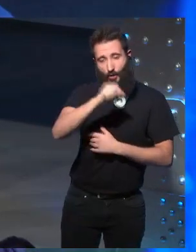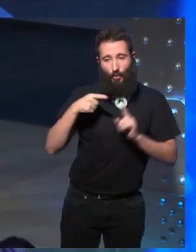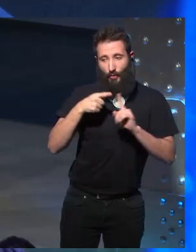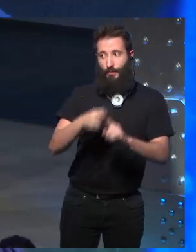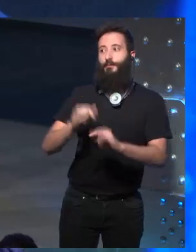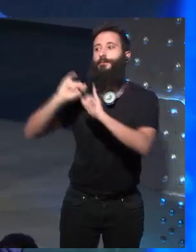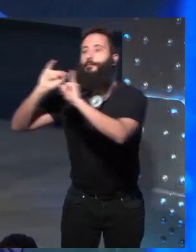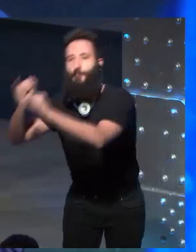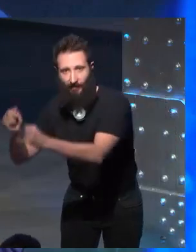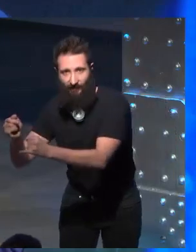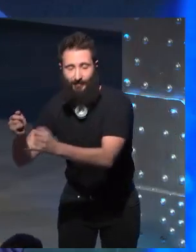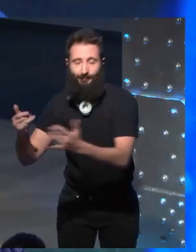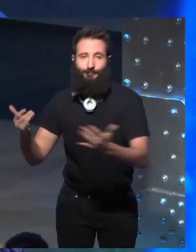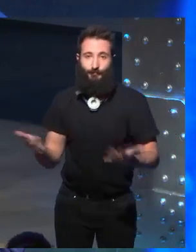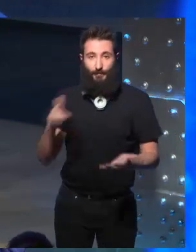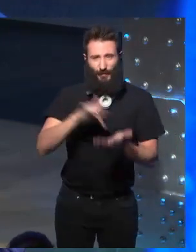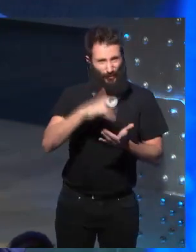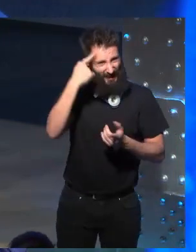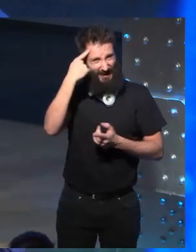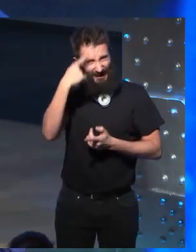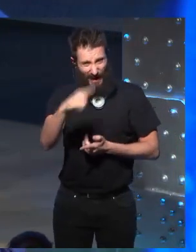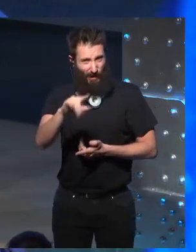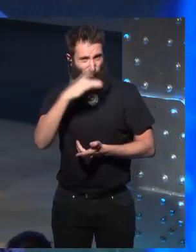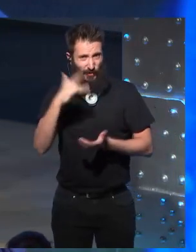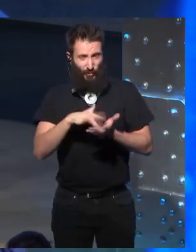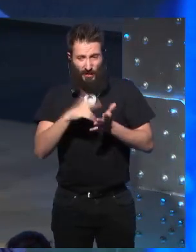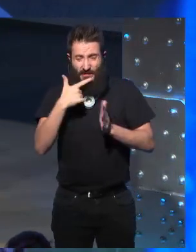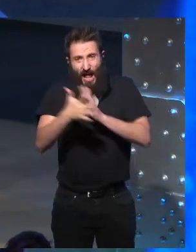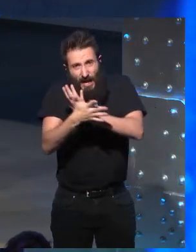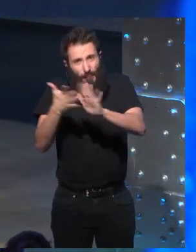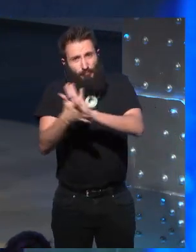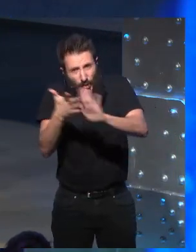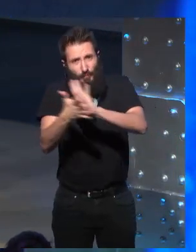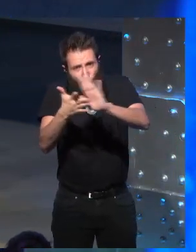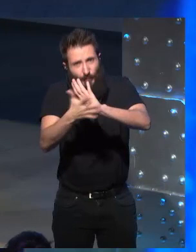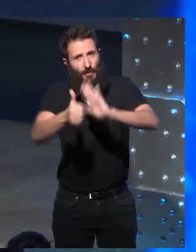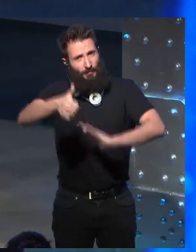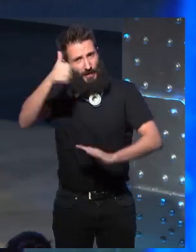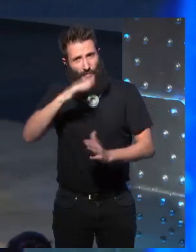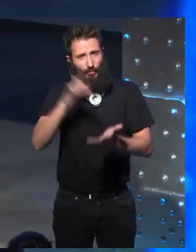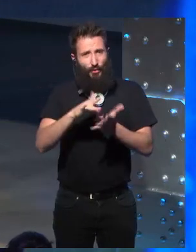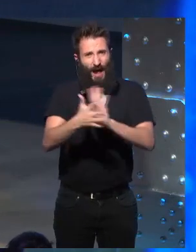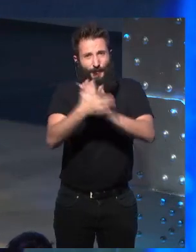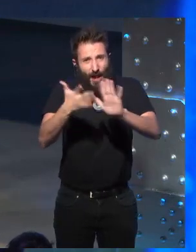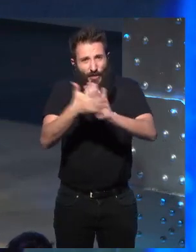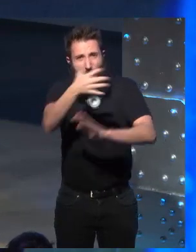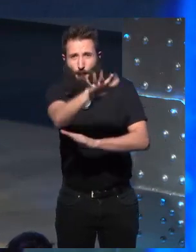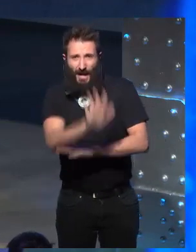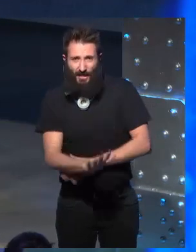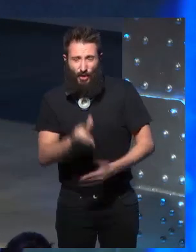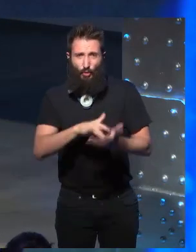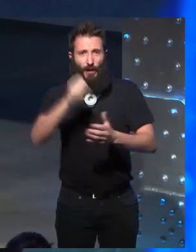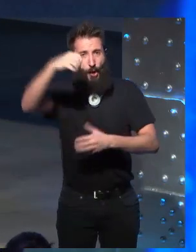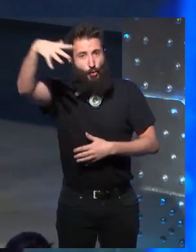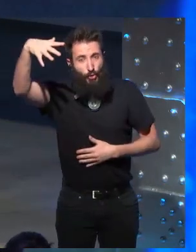But we know that if we go fast enough, if we reach speeds that are close to the speed of light, which